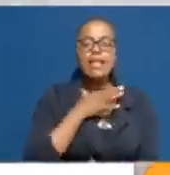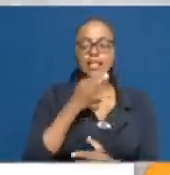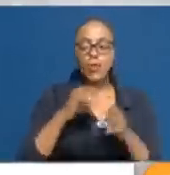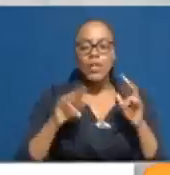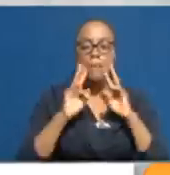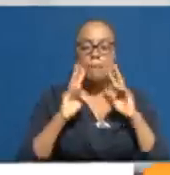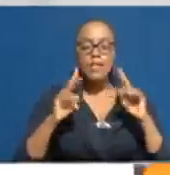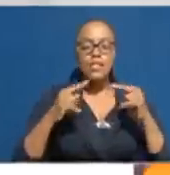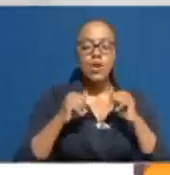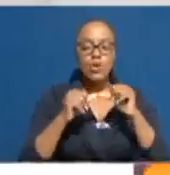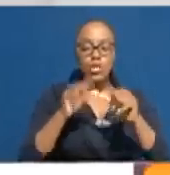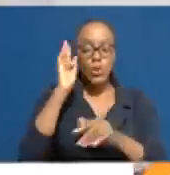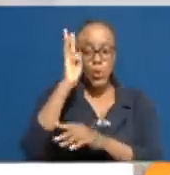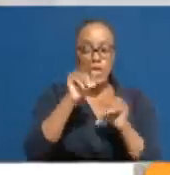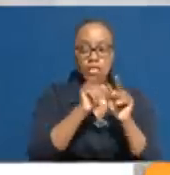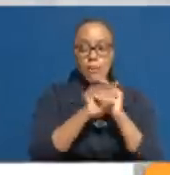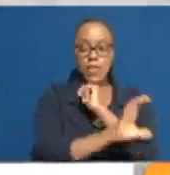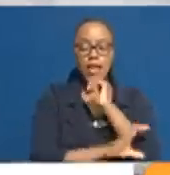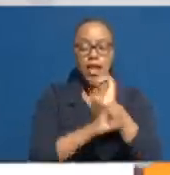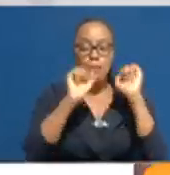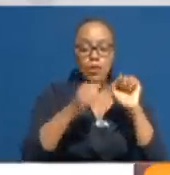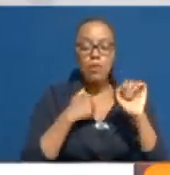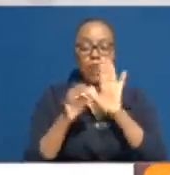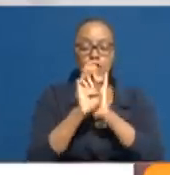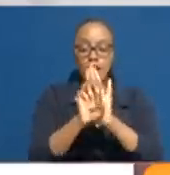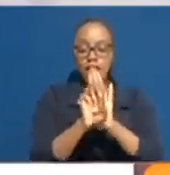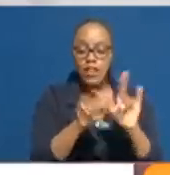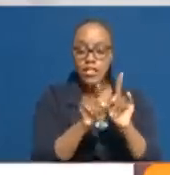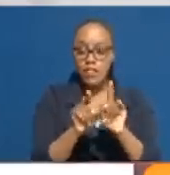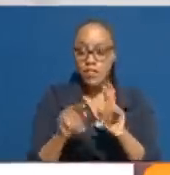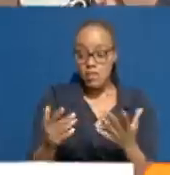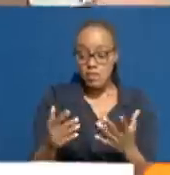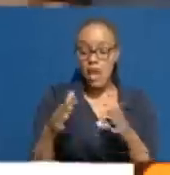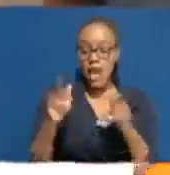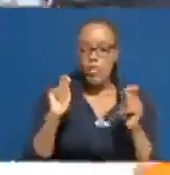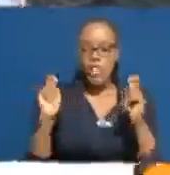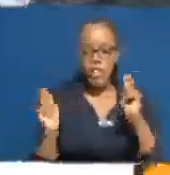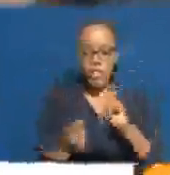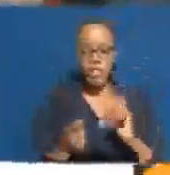peace will prevail and that the country may set an example on the continent and the world.